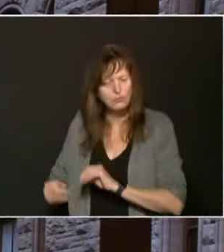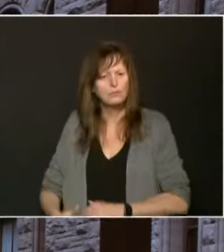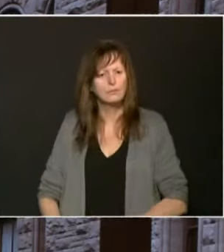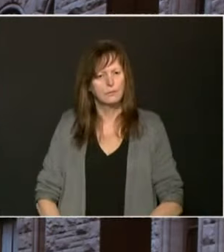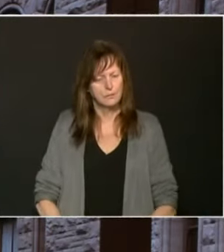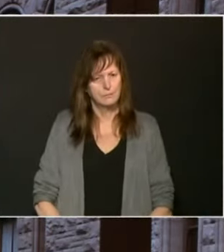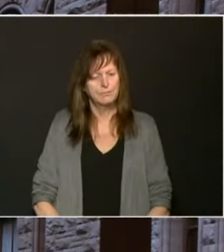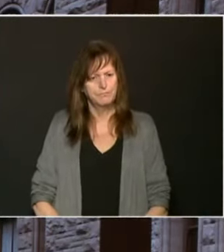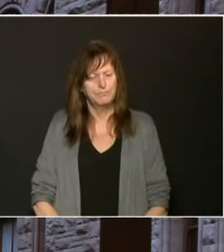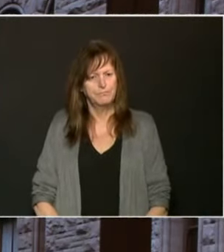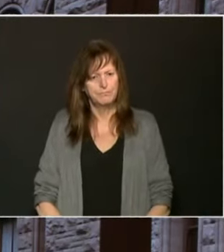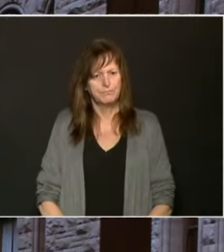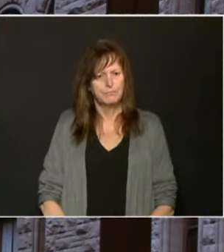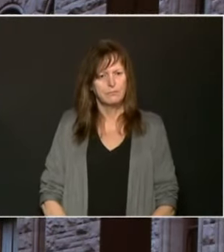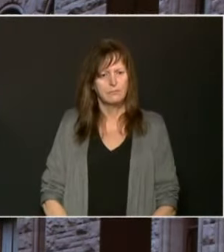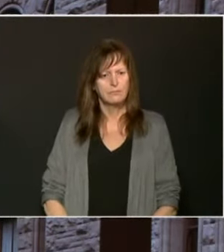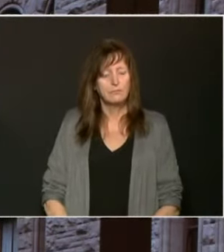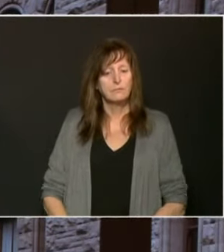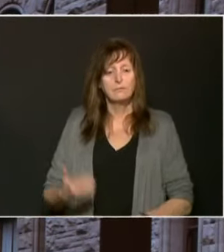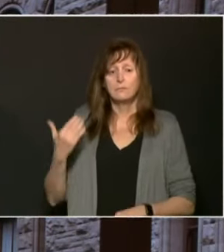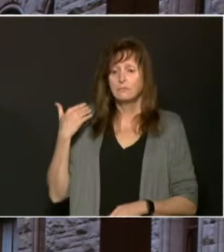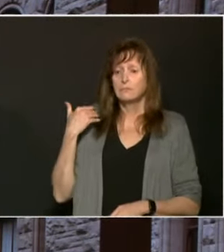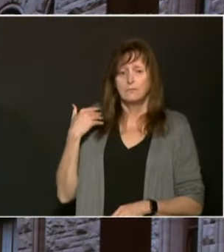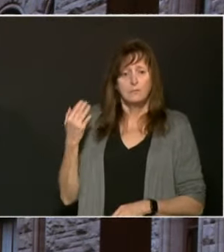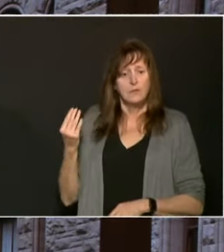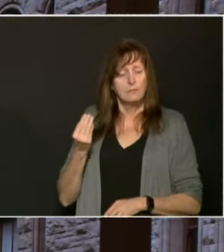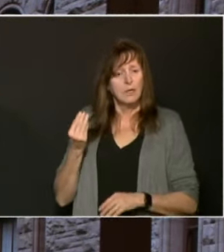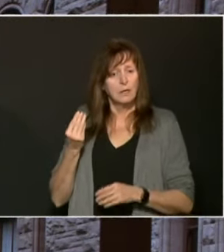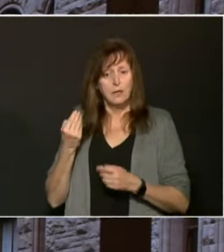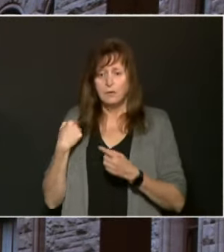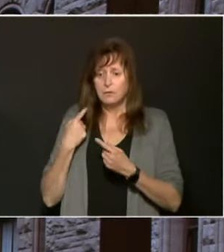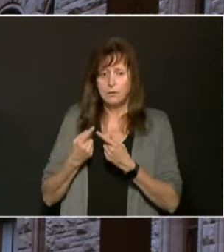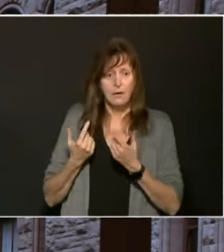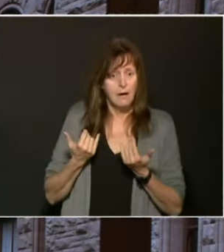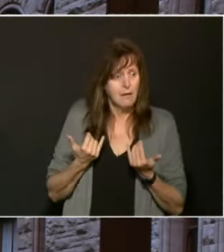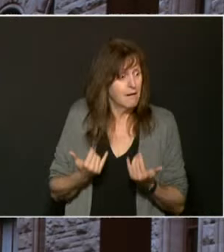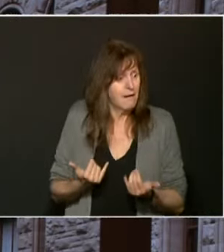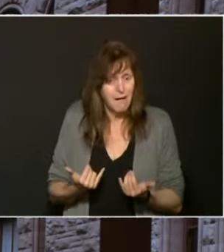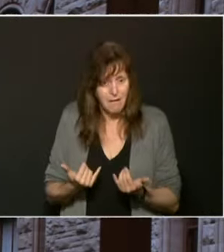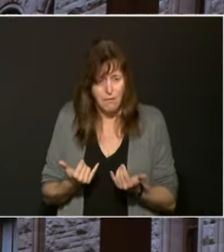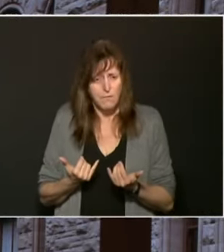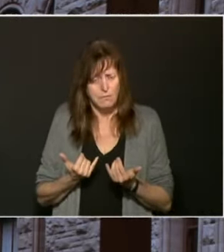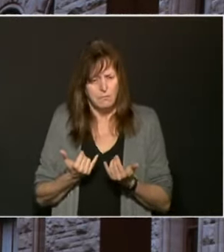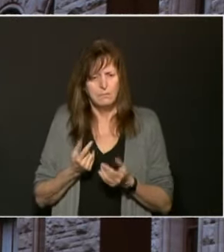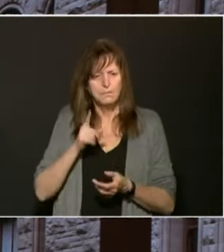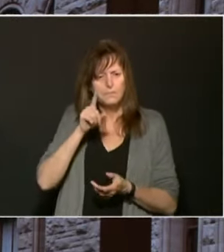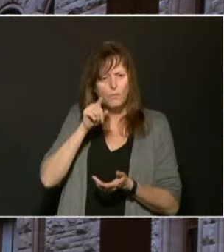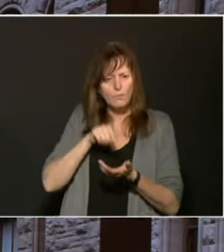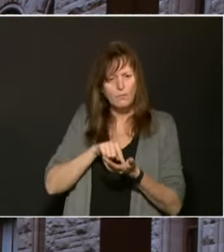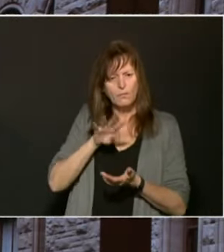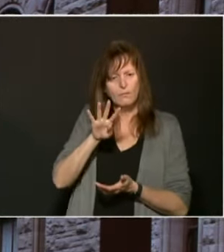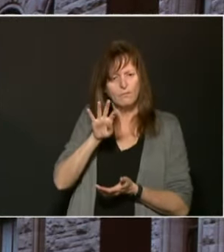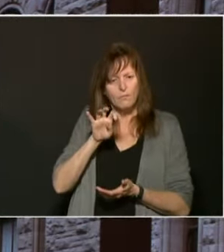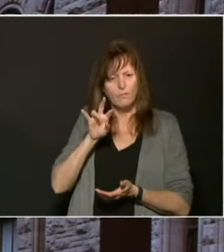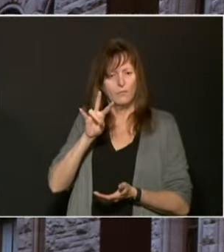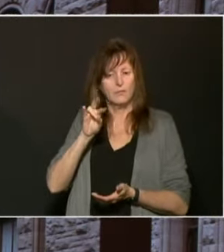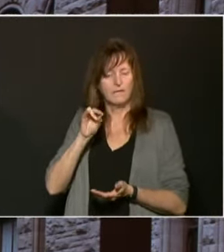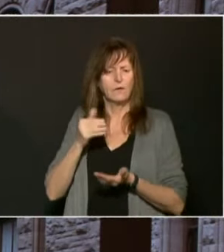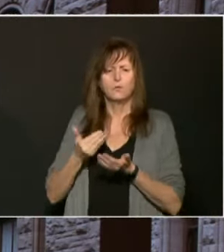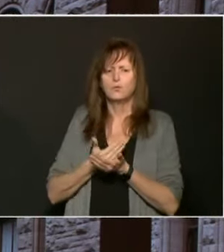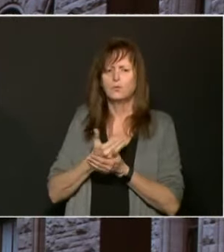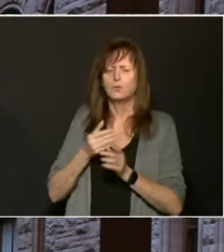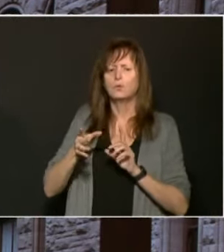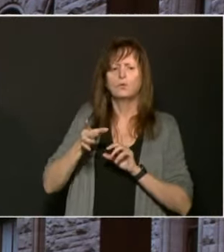Since the last update on Monday, we in Ontario have reported an additional 1,470 cases of